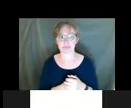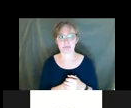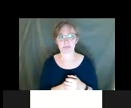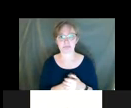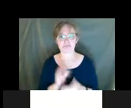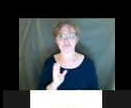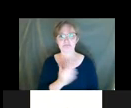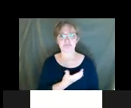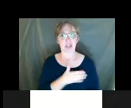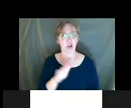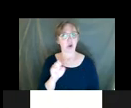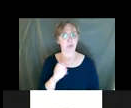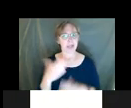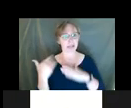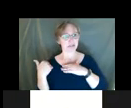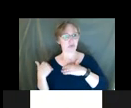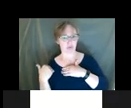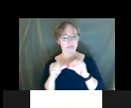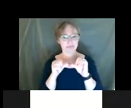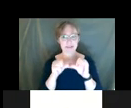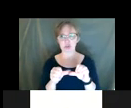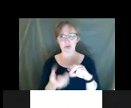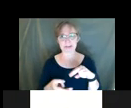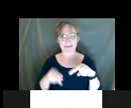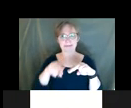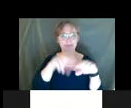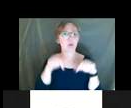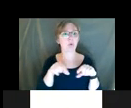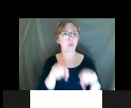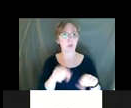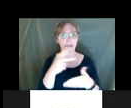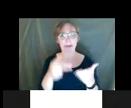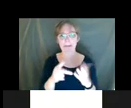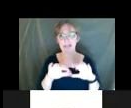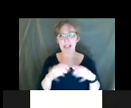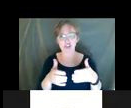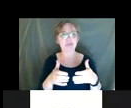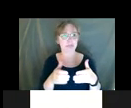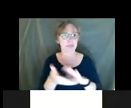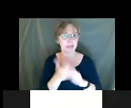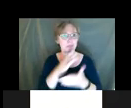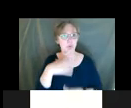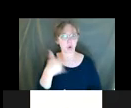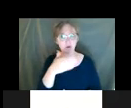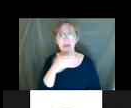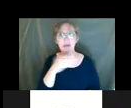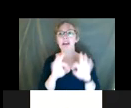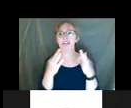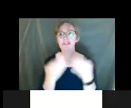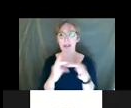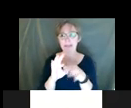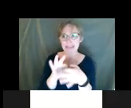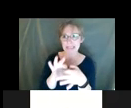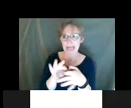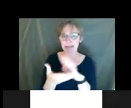Caseloads continue to grow as our population ages and family ties become strained by distance and burden of chronic